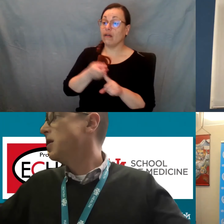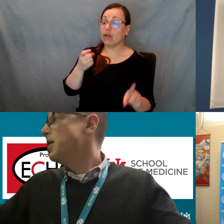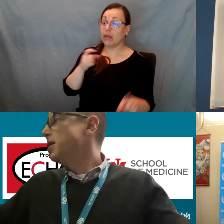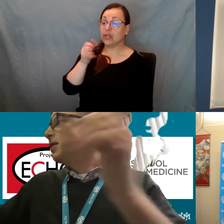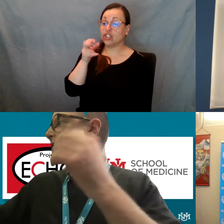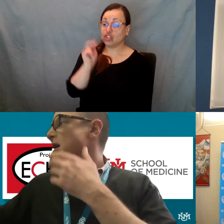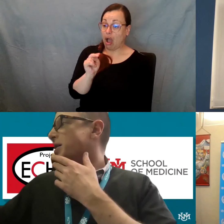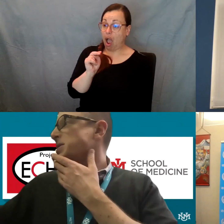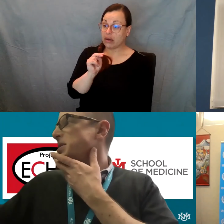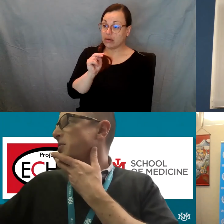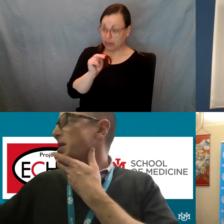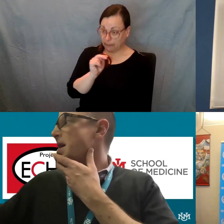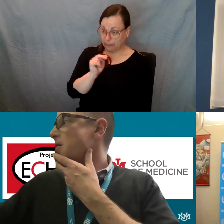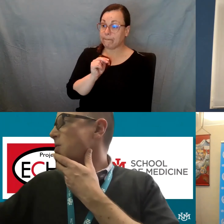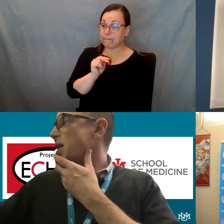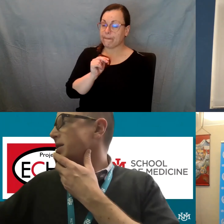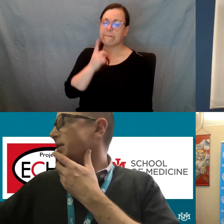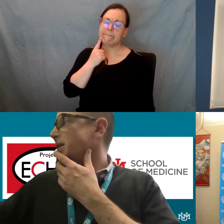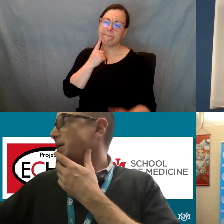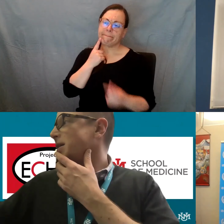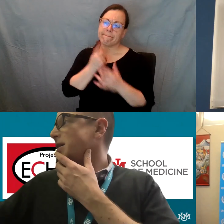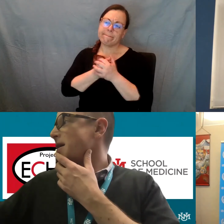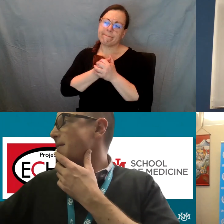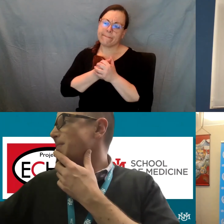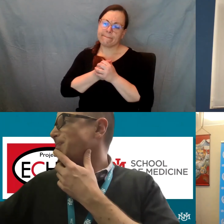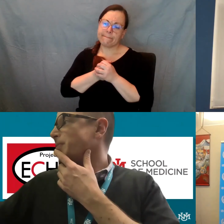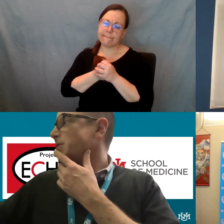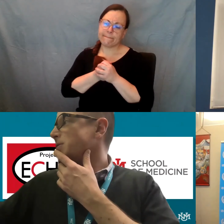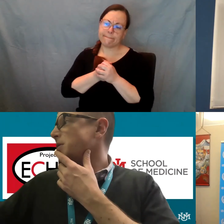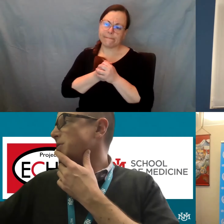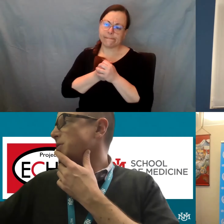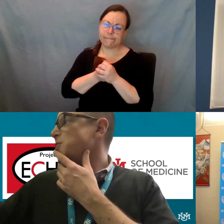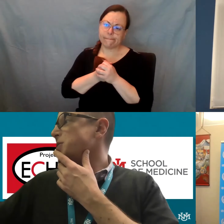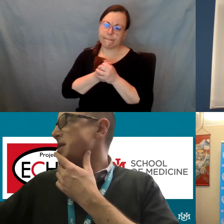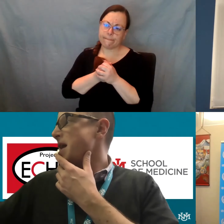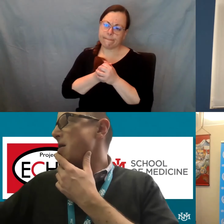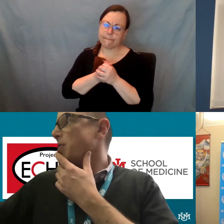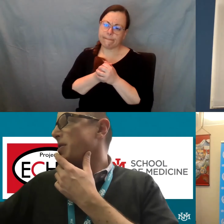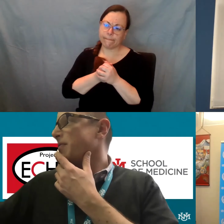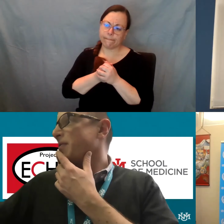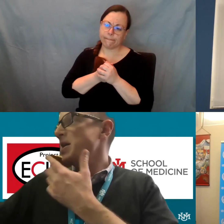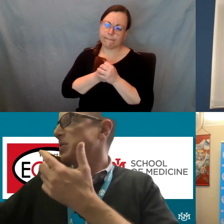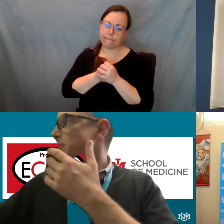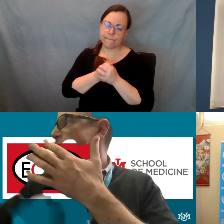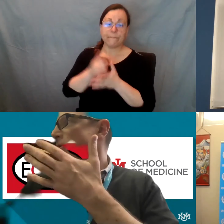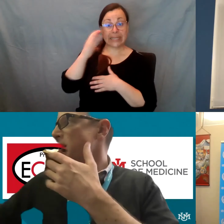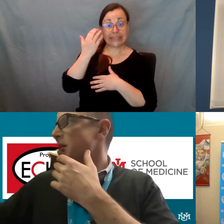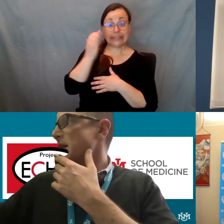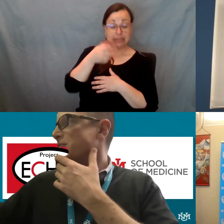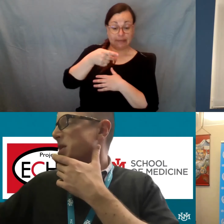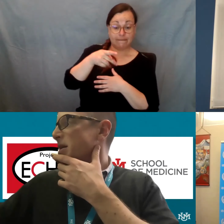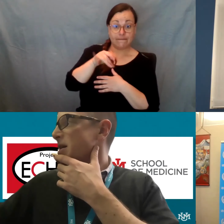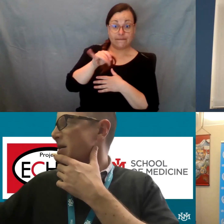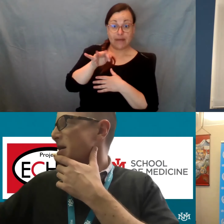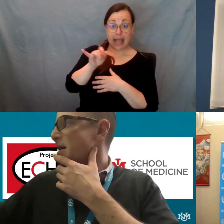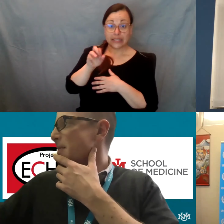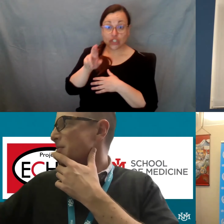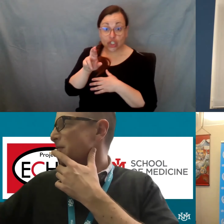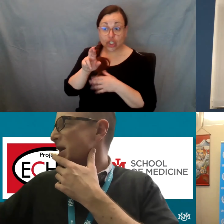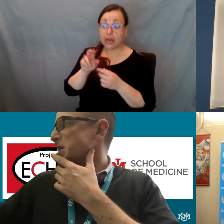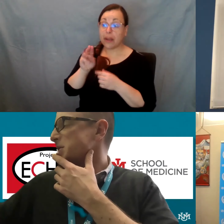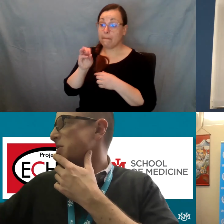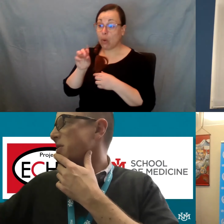So considering how widely used now the Pfizer and Moderna and